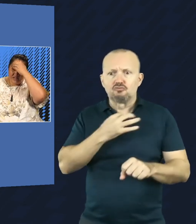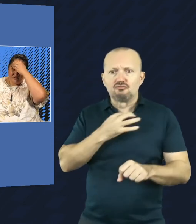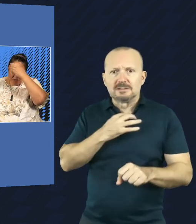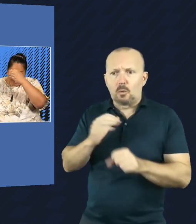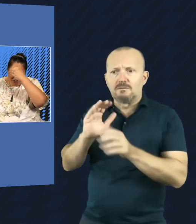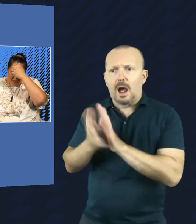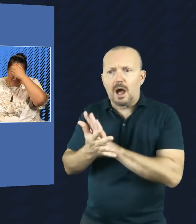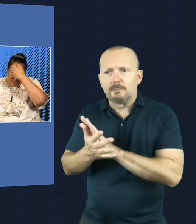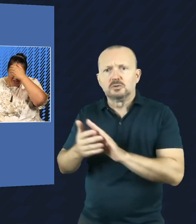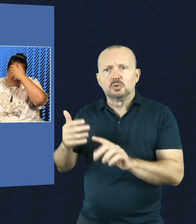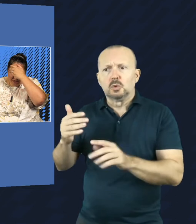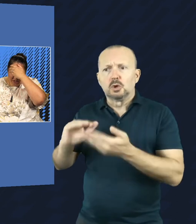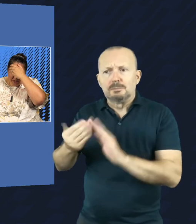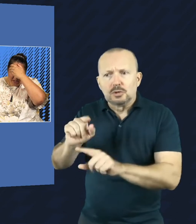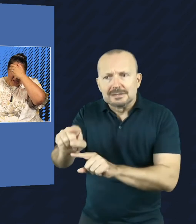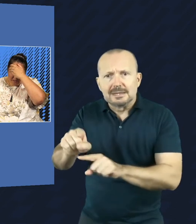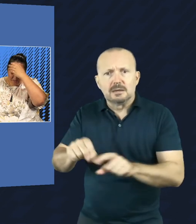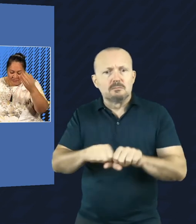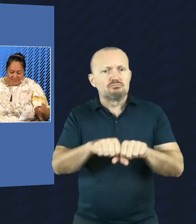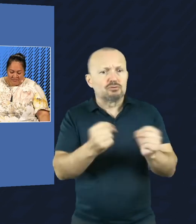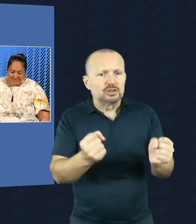breaches, reputational risks,